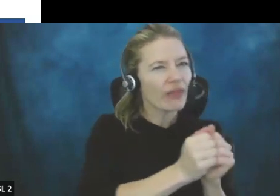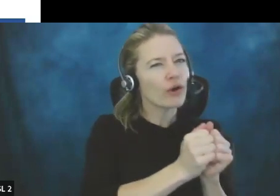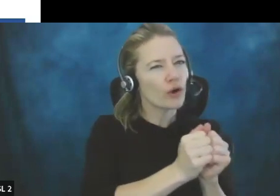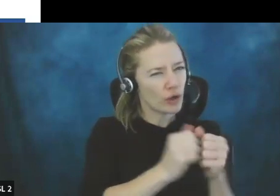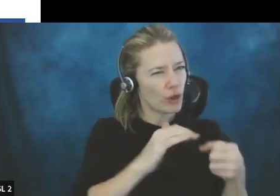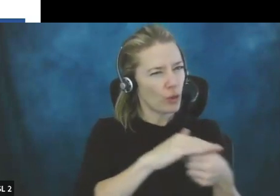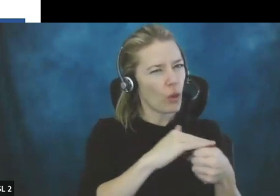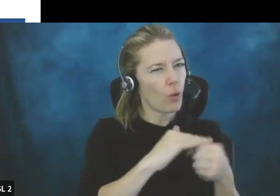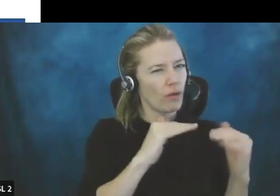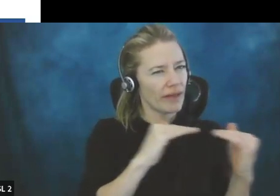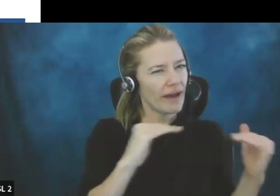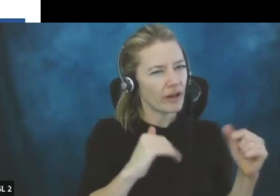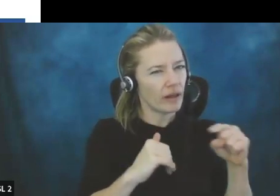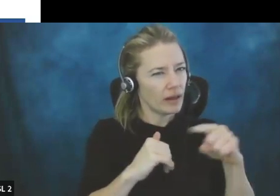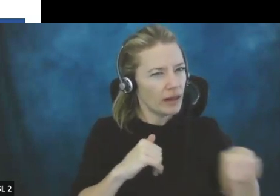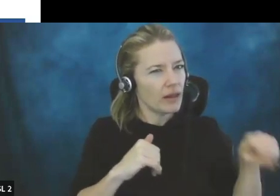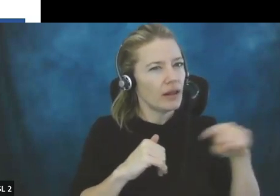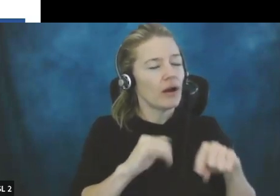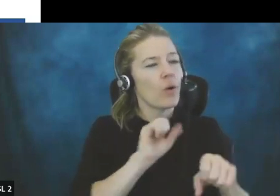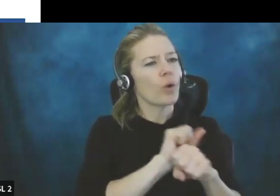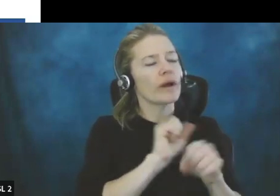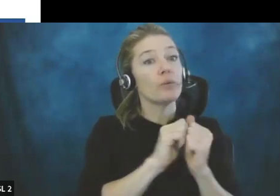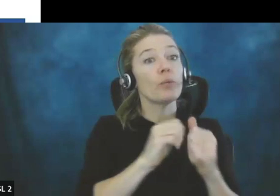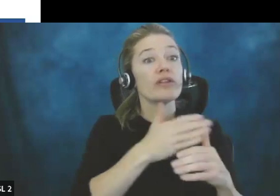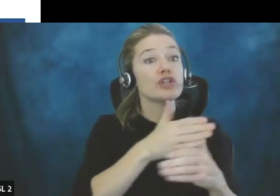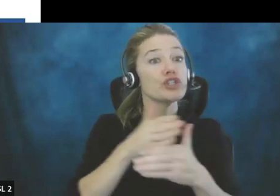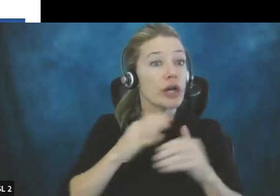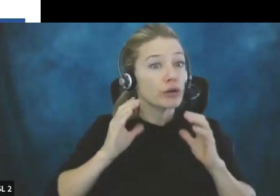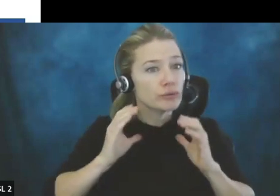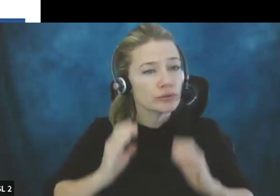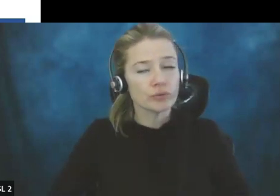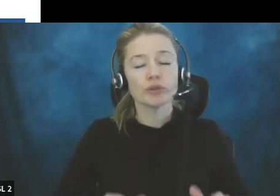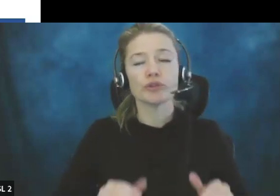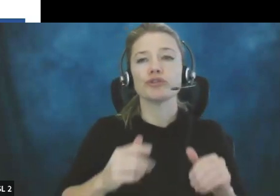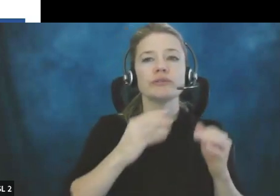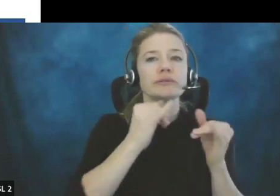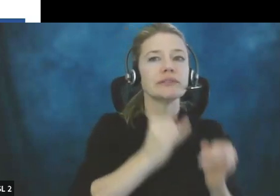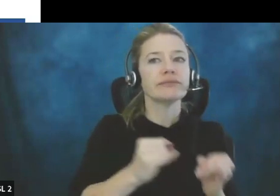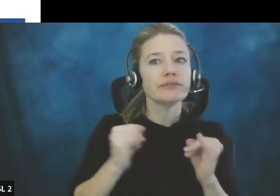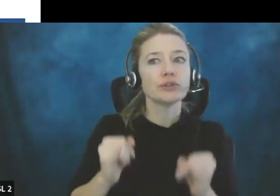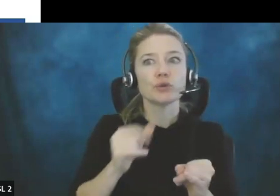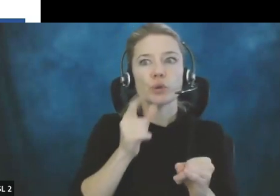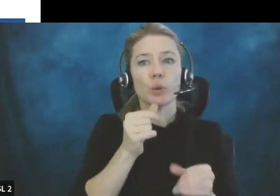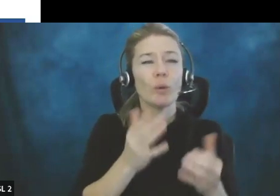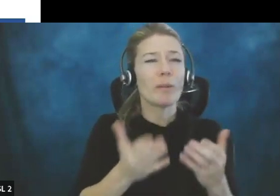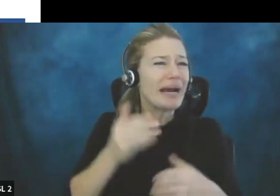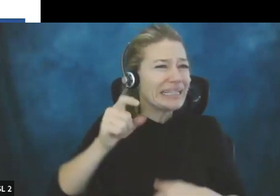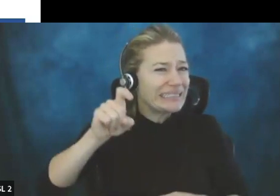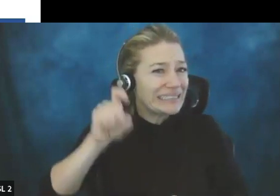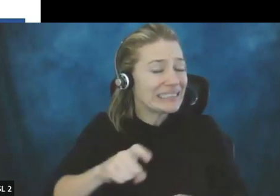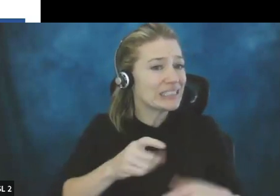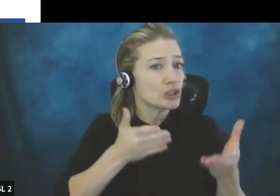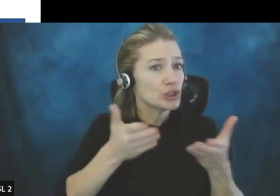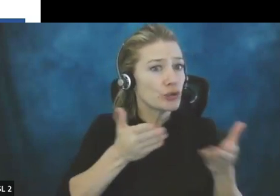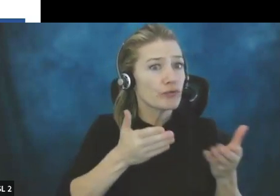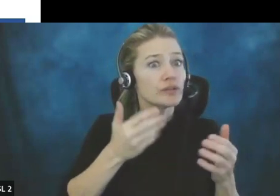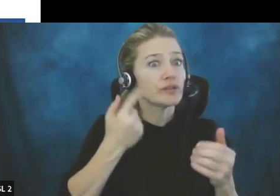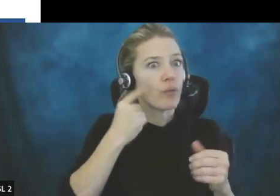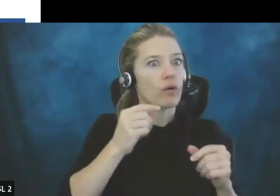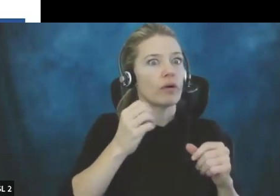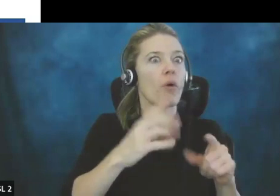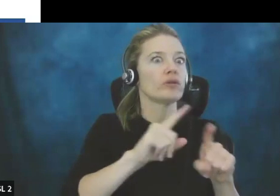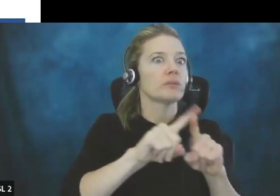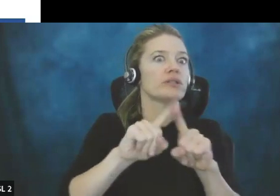coming together at that local level because of really working with shared consumers, individuals who may